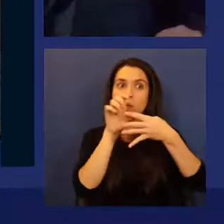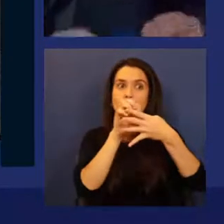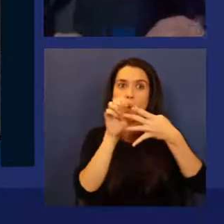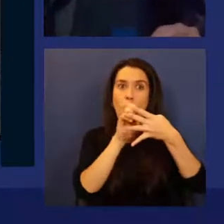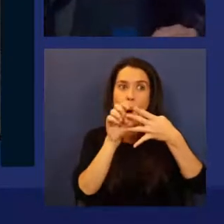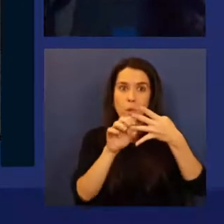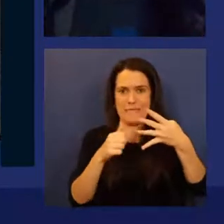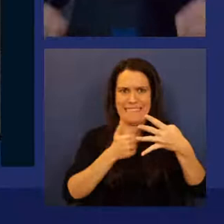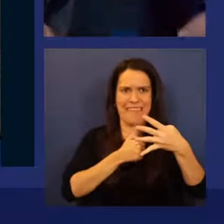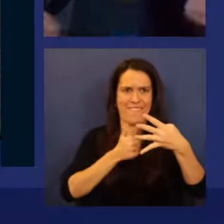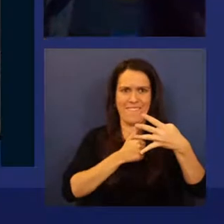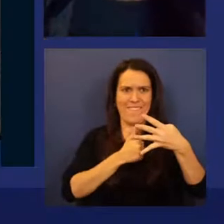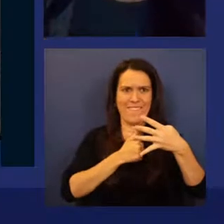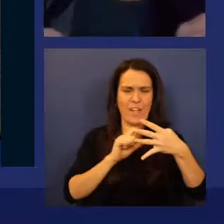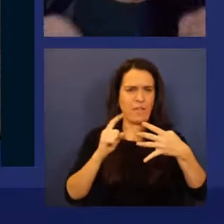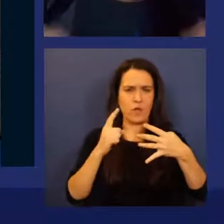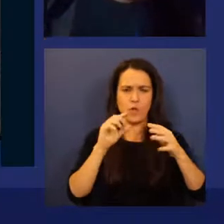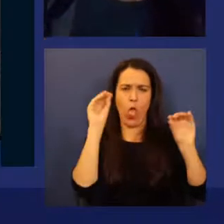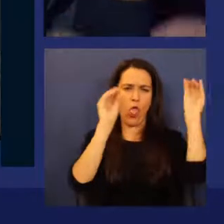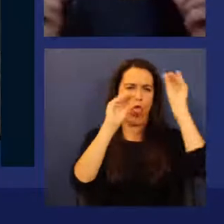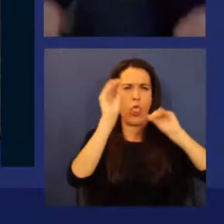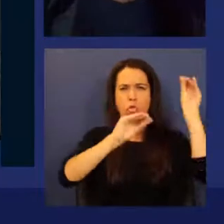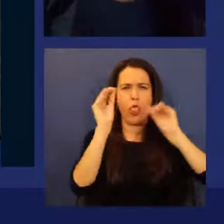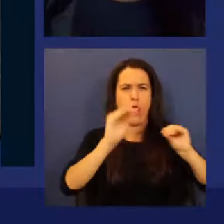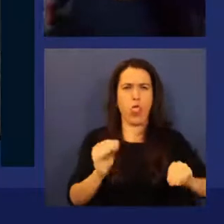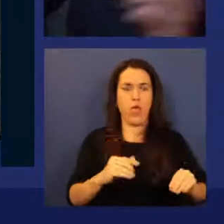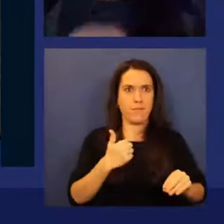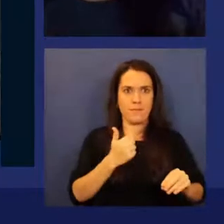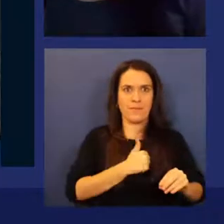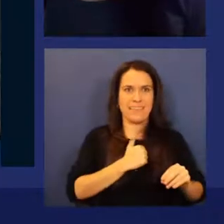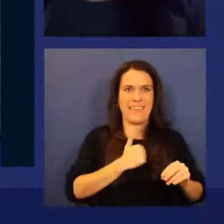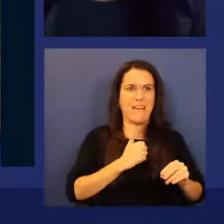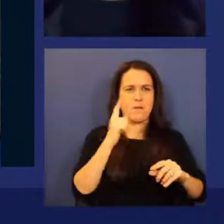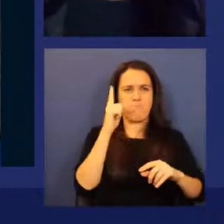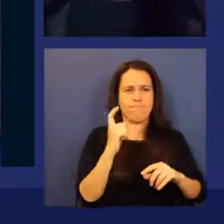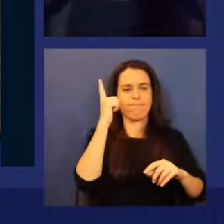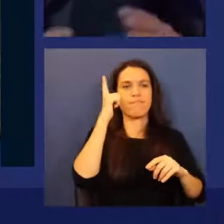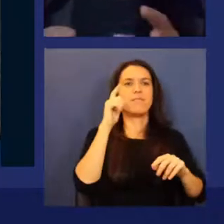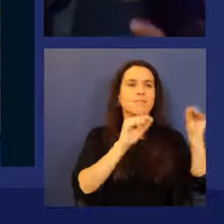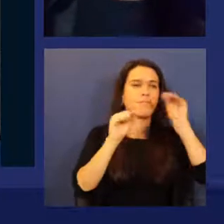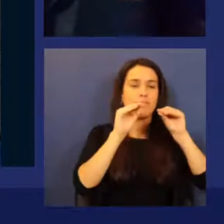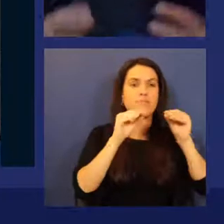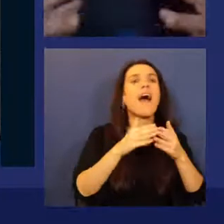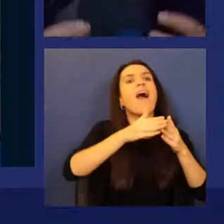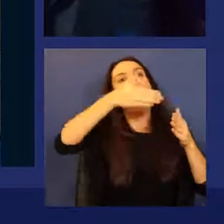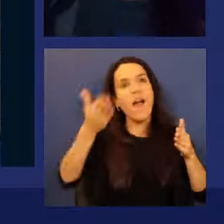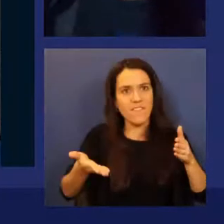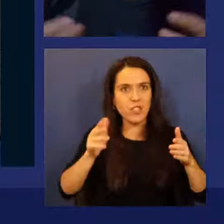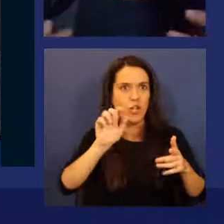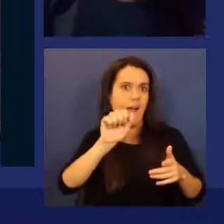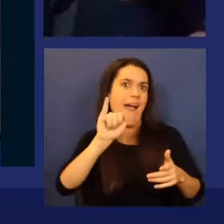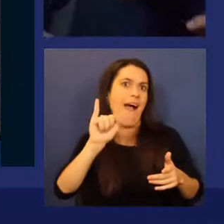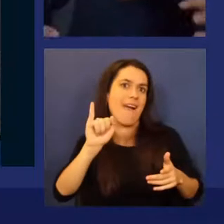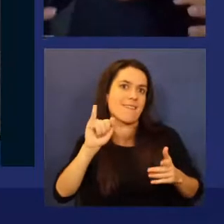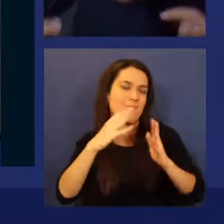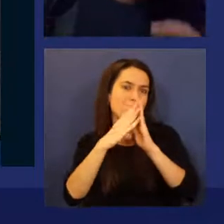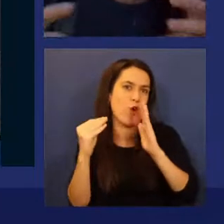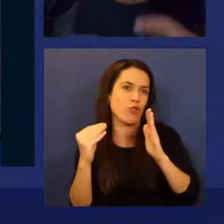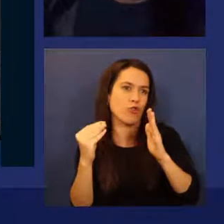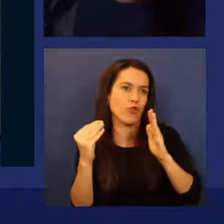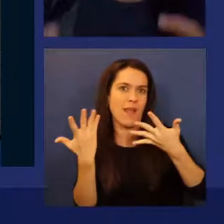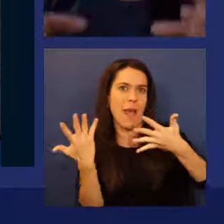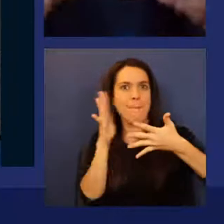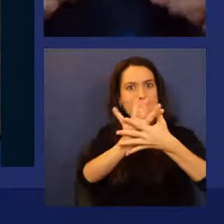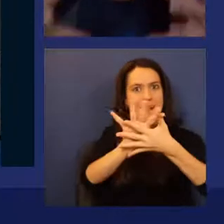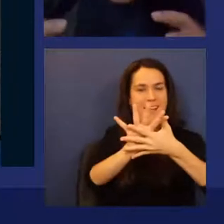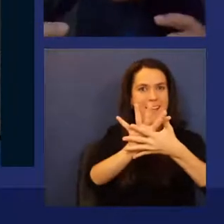by myself first. I write the model from scratch first. Then I use an applied AI model. In this case, I like the idea that we learn